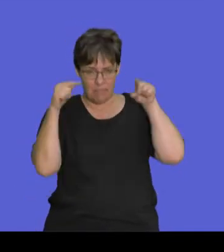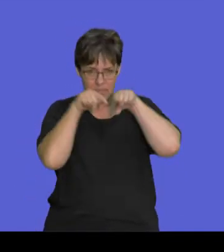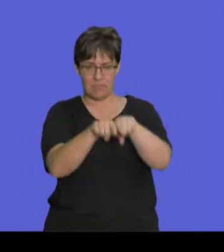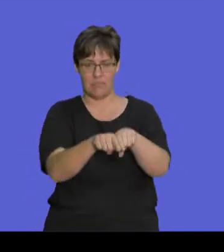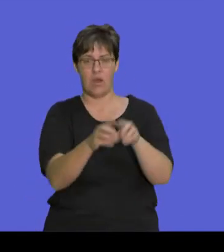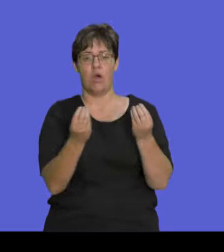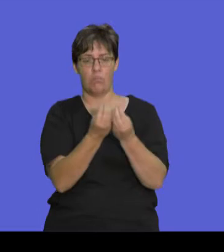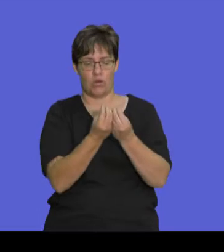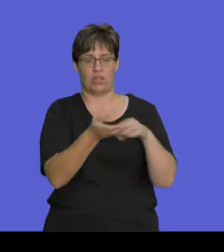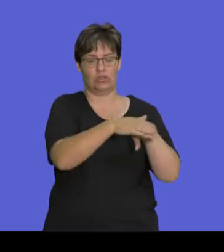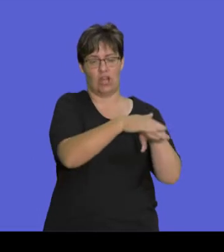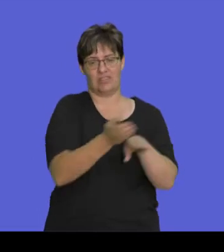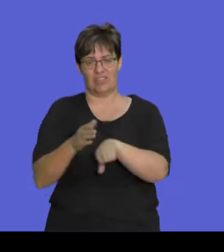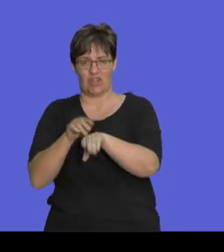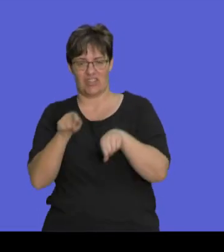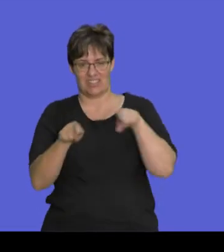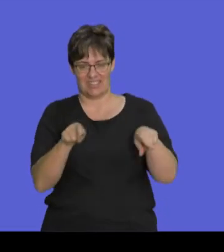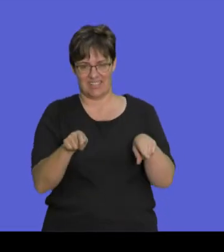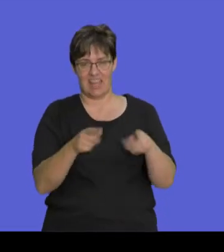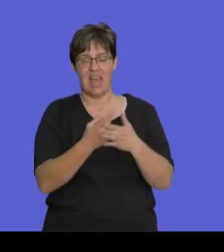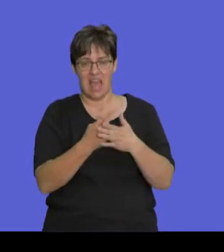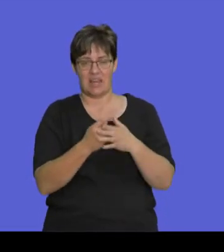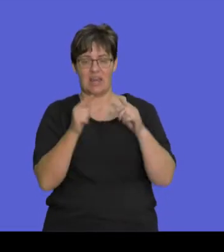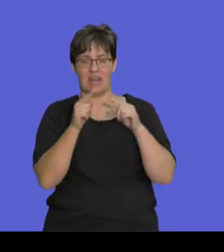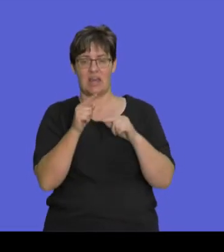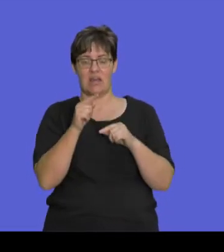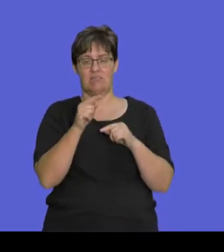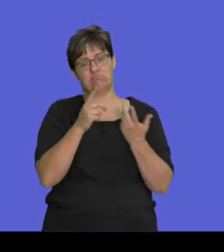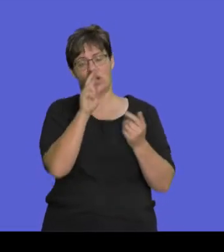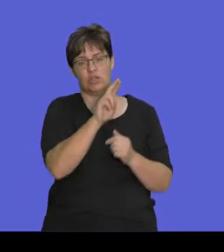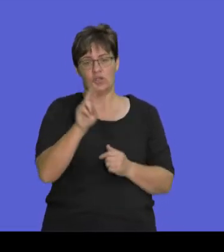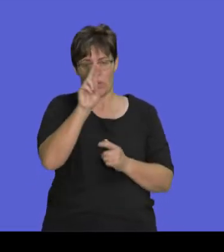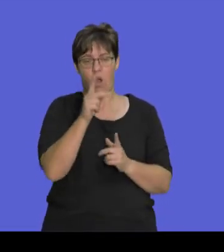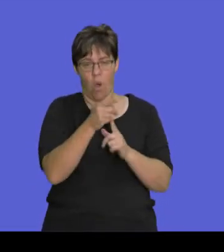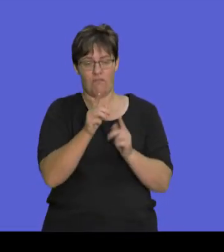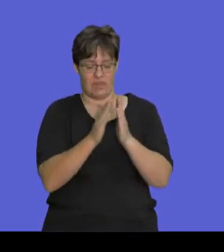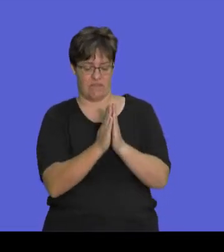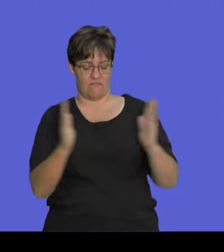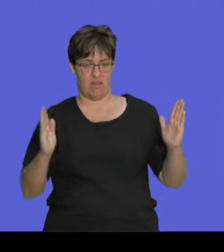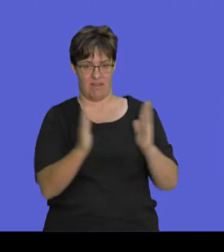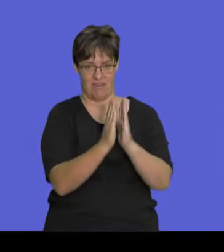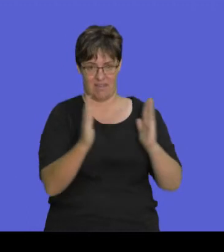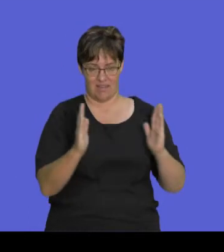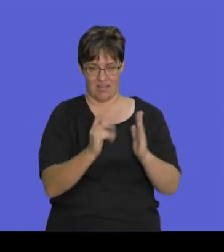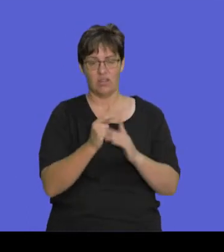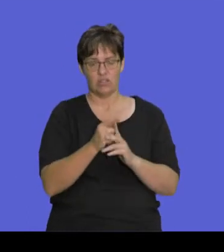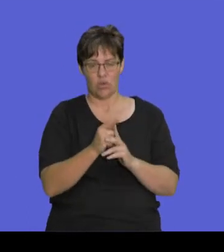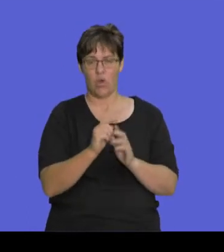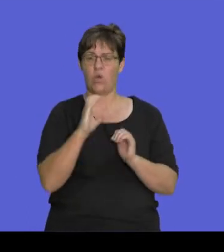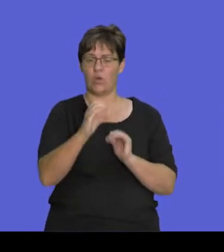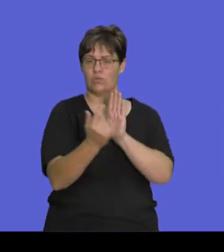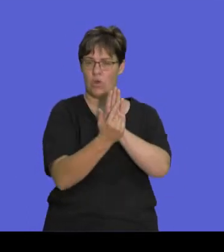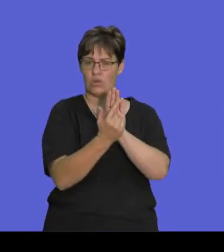to the product of the charges and inversely proportional to the square of the distance. So the Coulomb's law has to do with the electric fields as